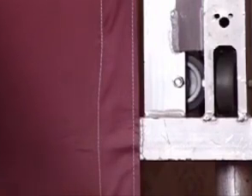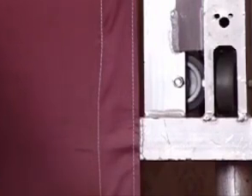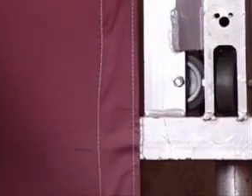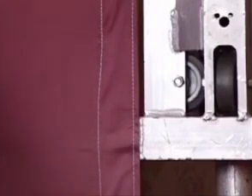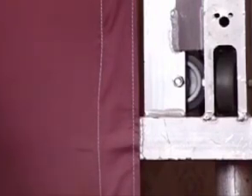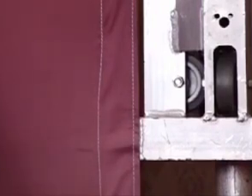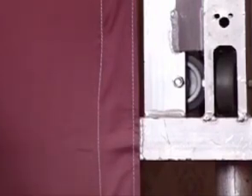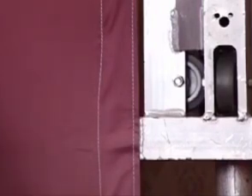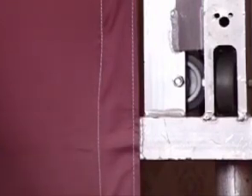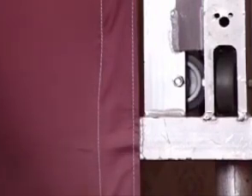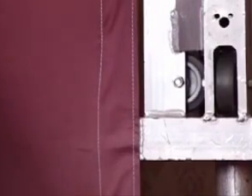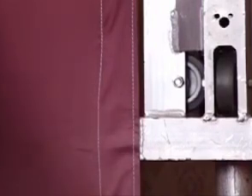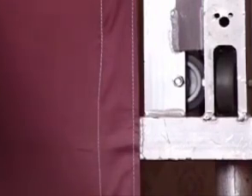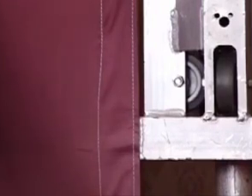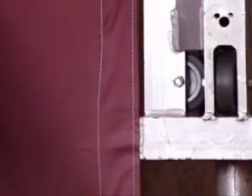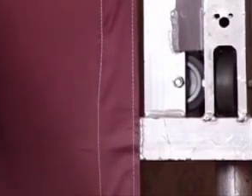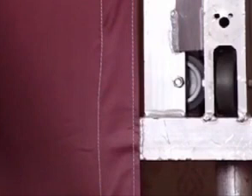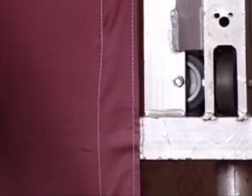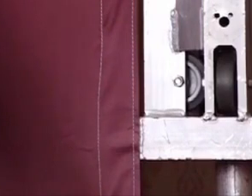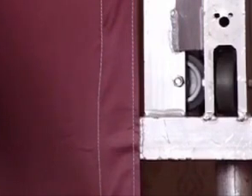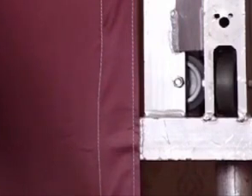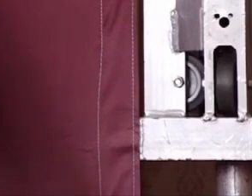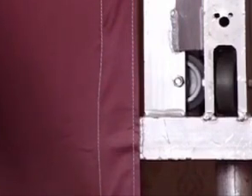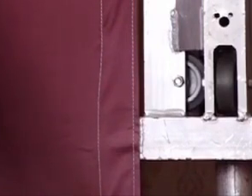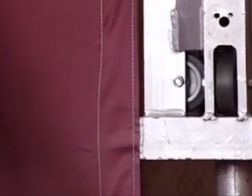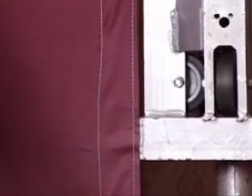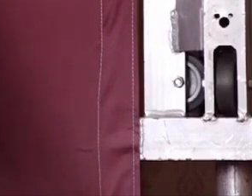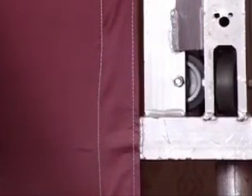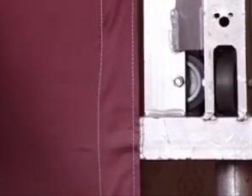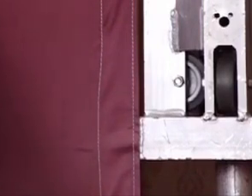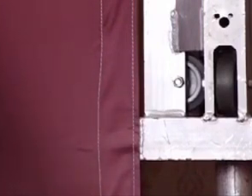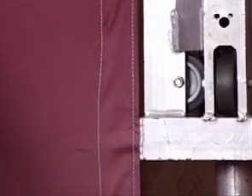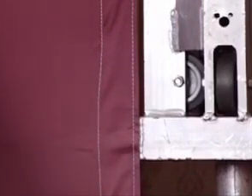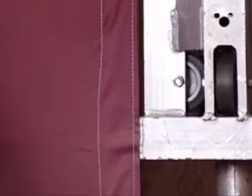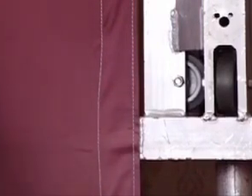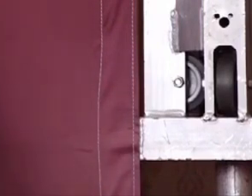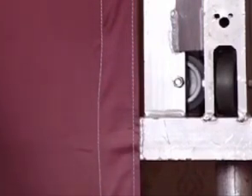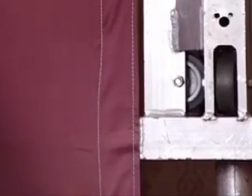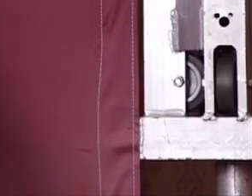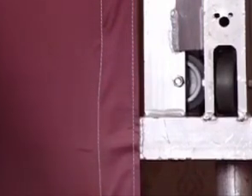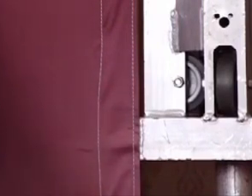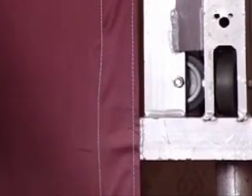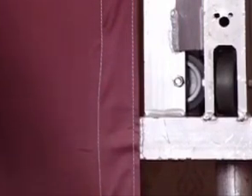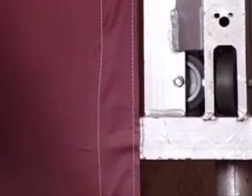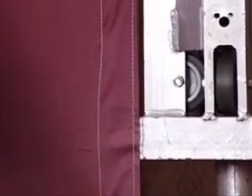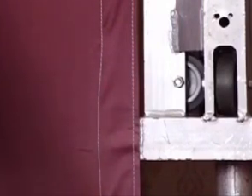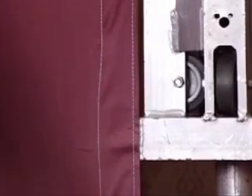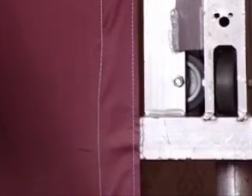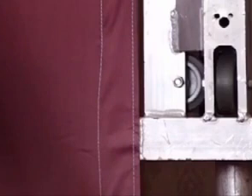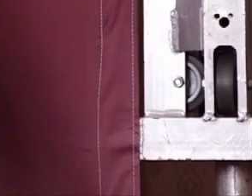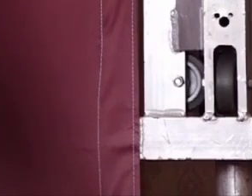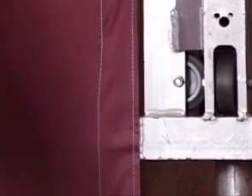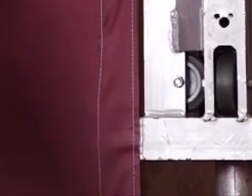But the evolution of a necessary collective political leadership and political will to address the